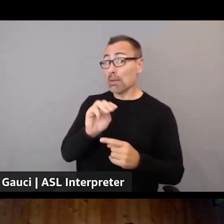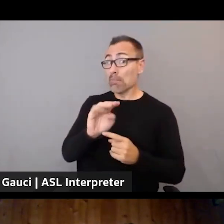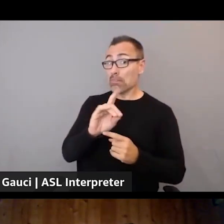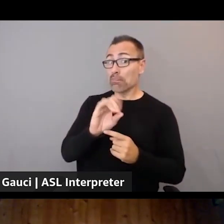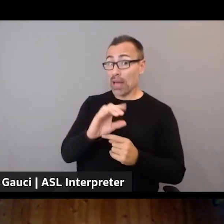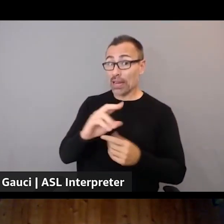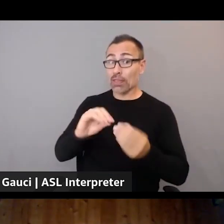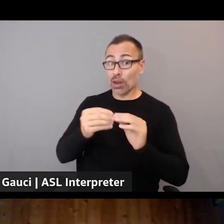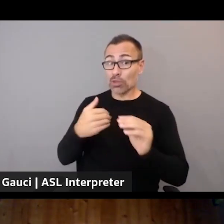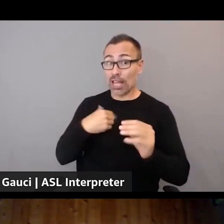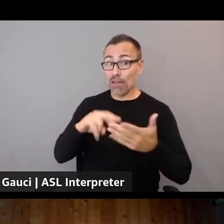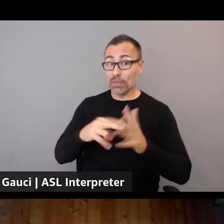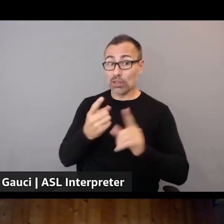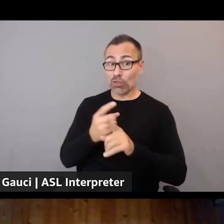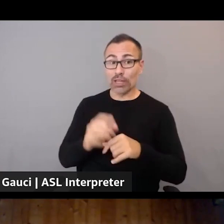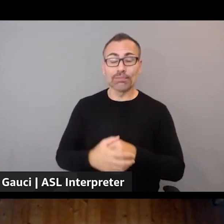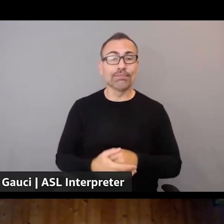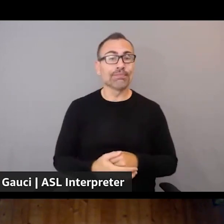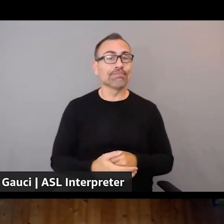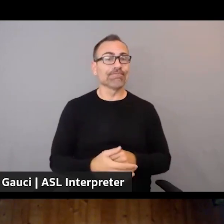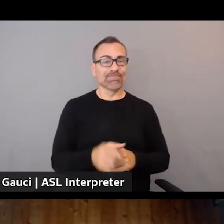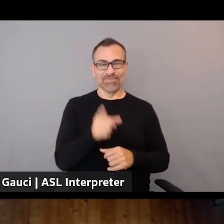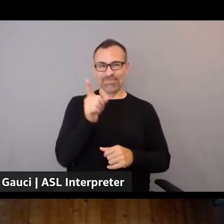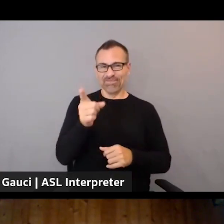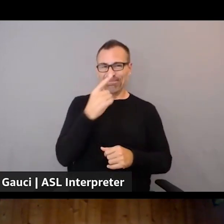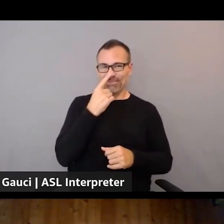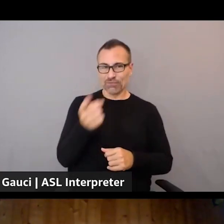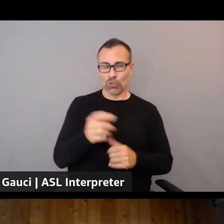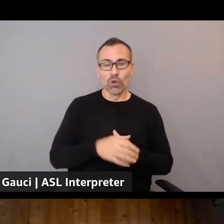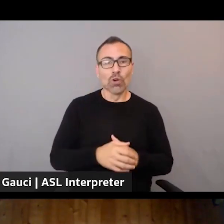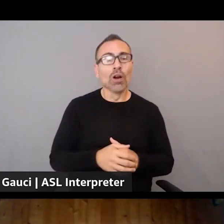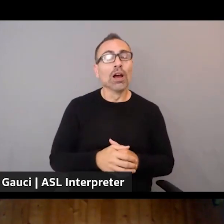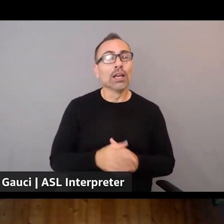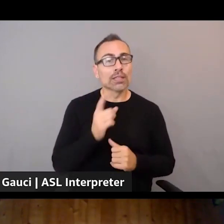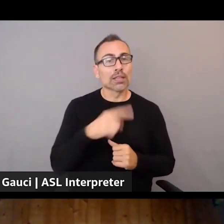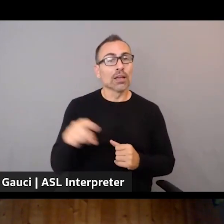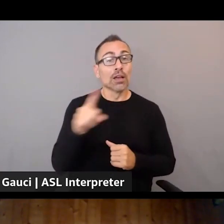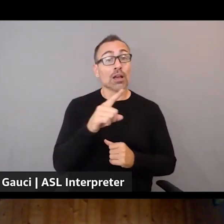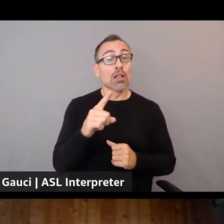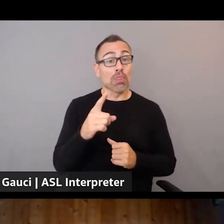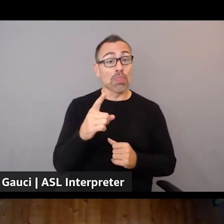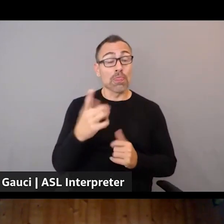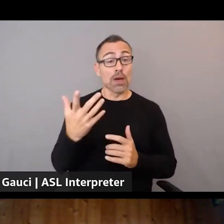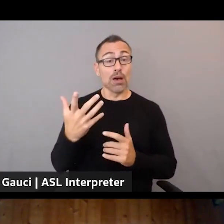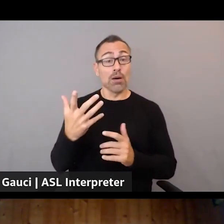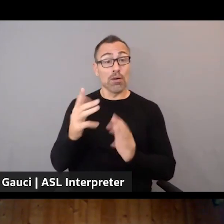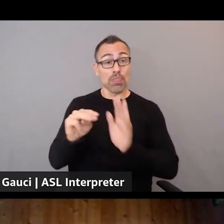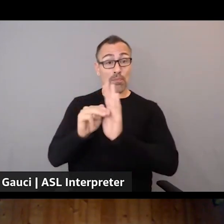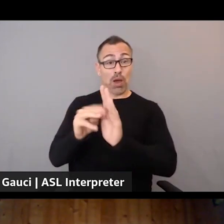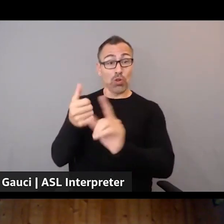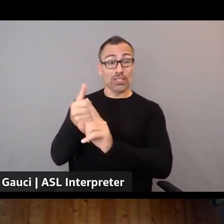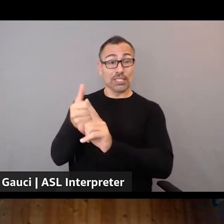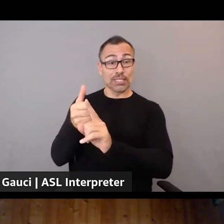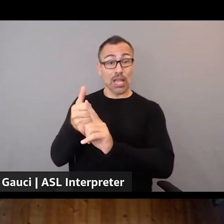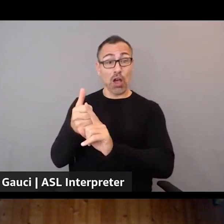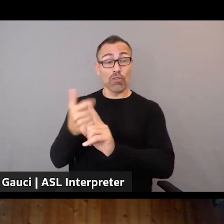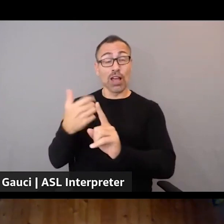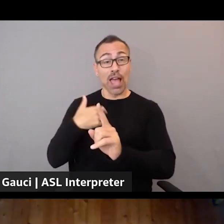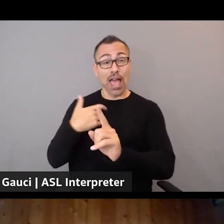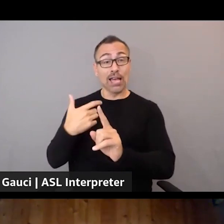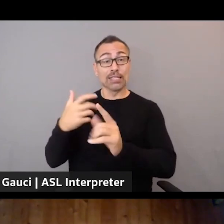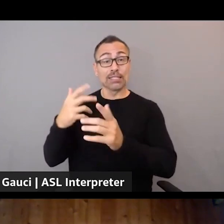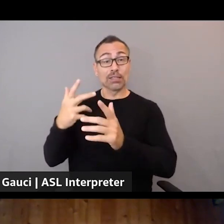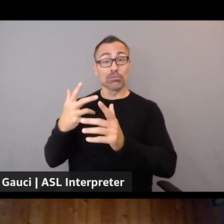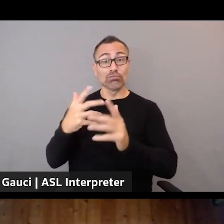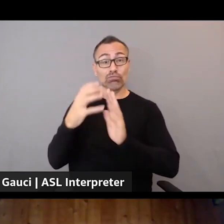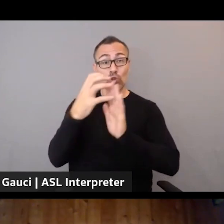The numbers have meaning. The model is basically what has coded the meaning into the numbers. So we trained this model to figure